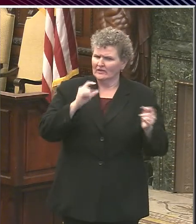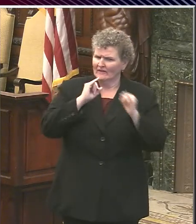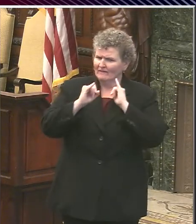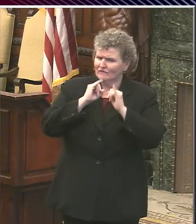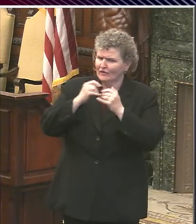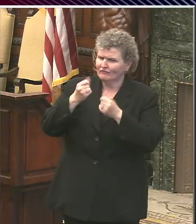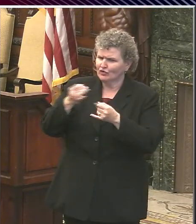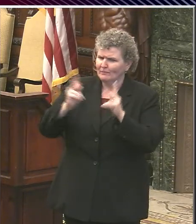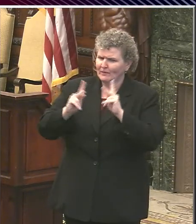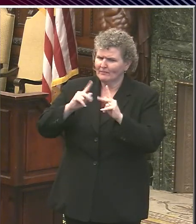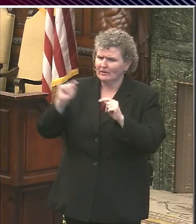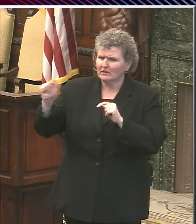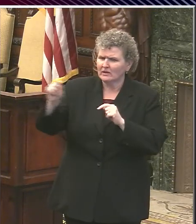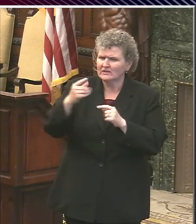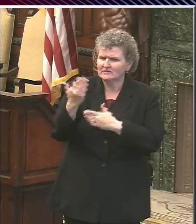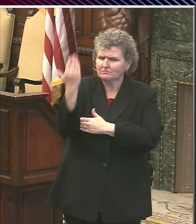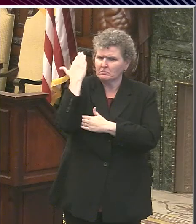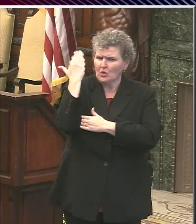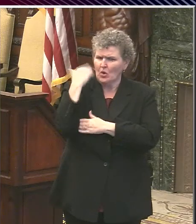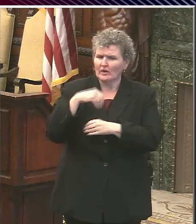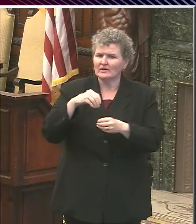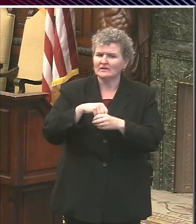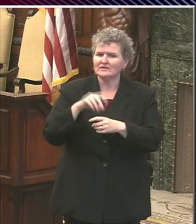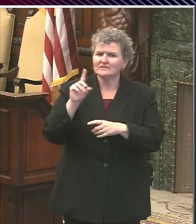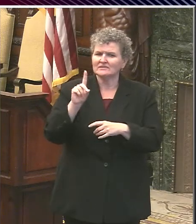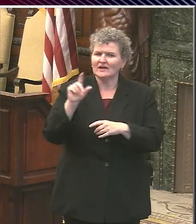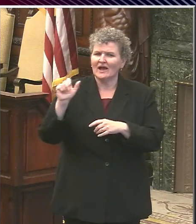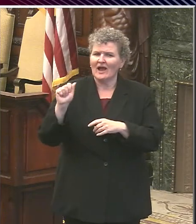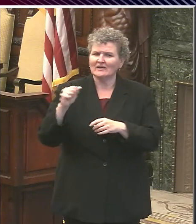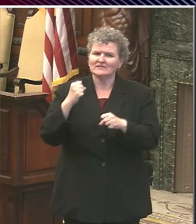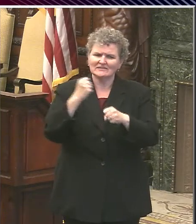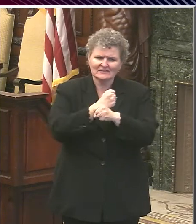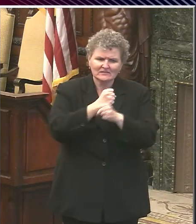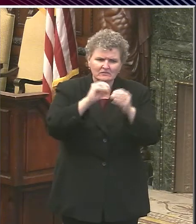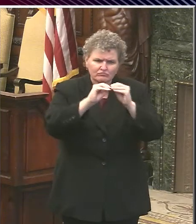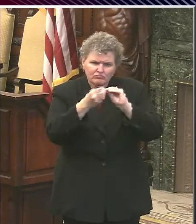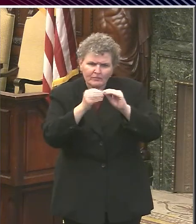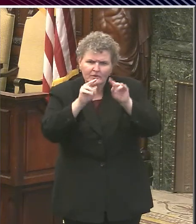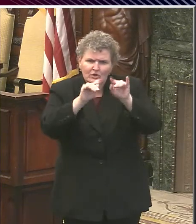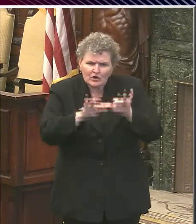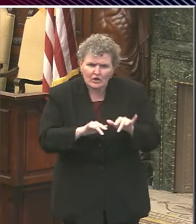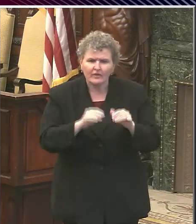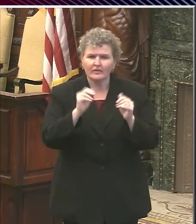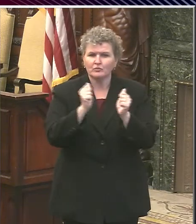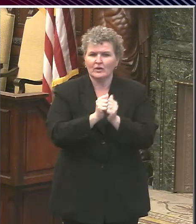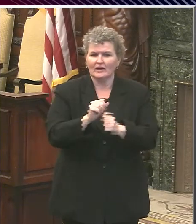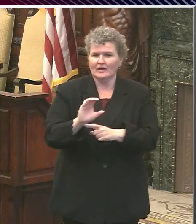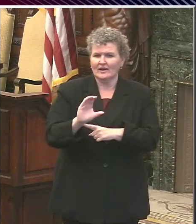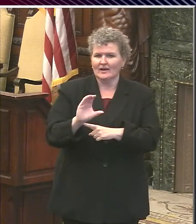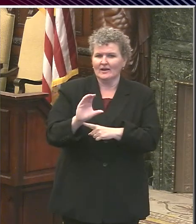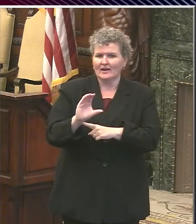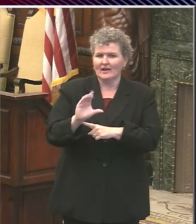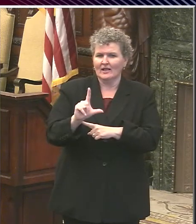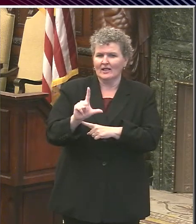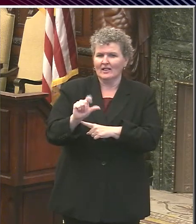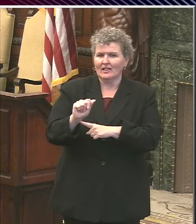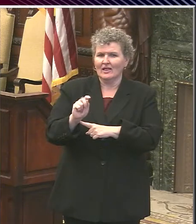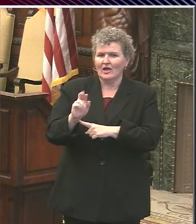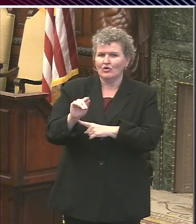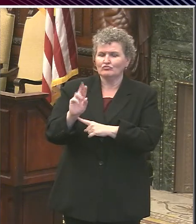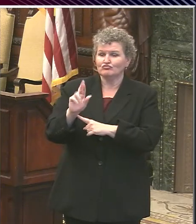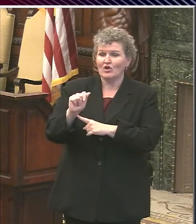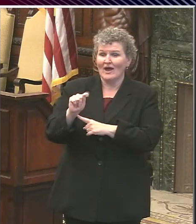the district attorney cited a statistic. The clearance rate for shootings in July